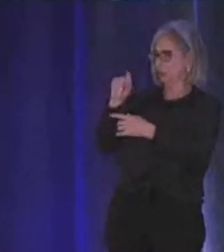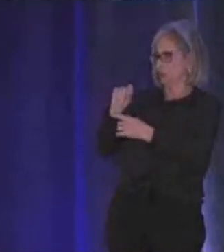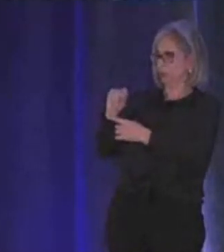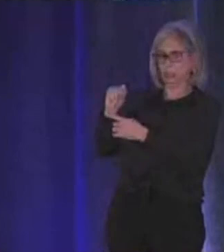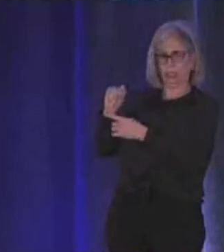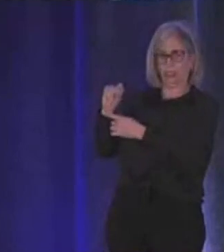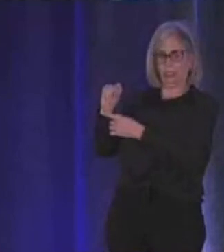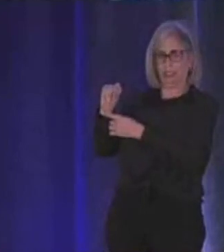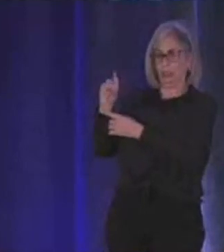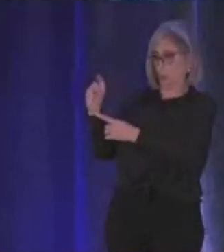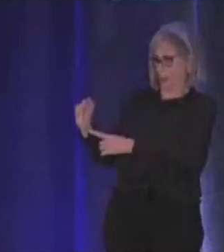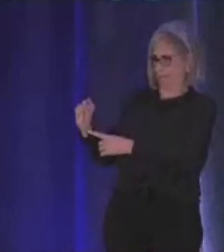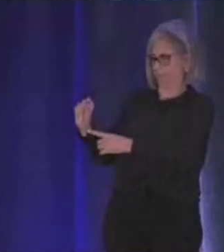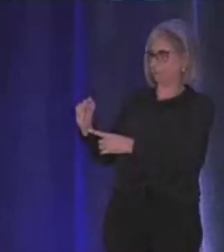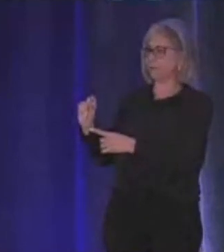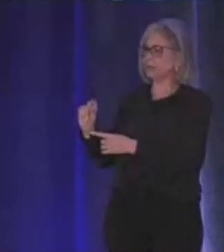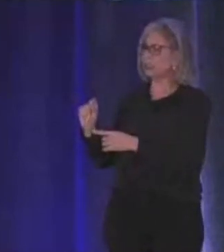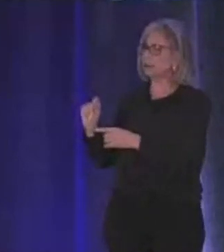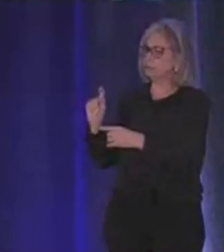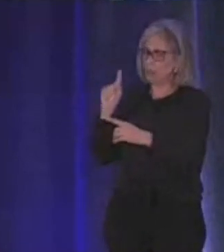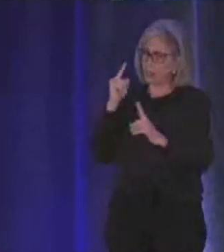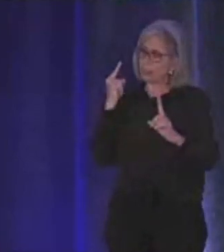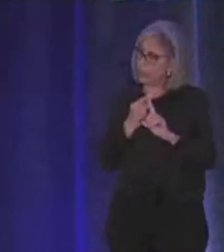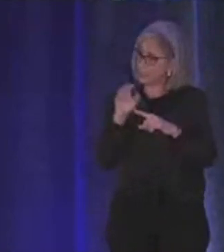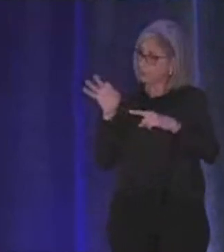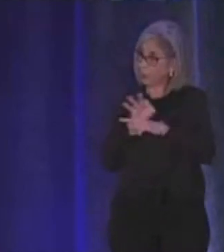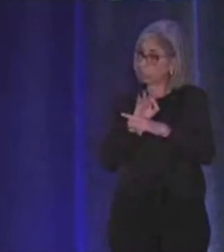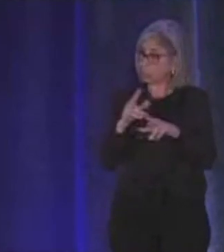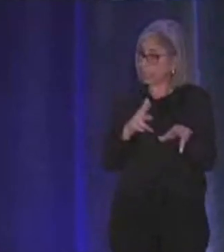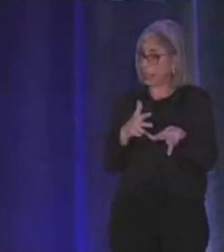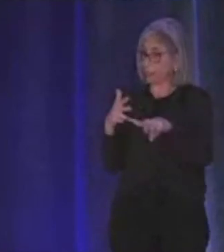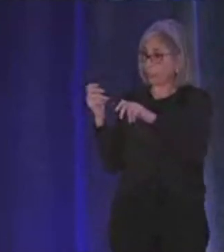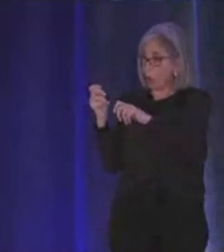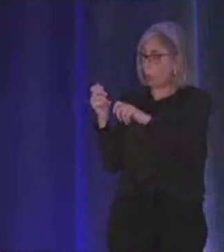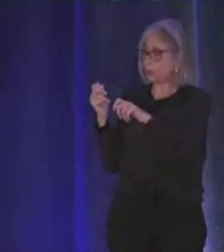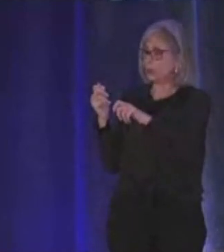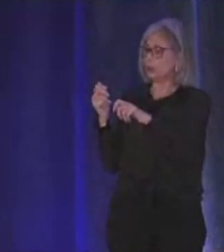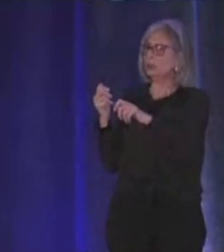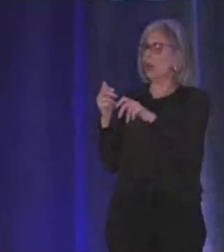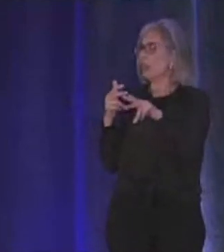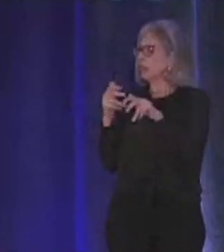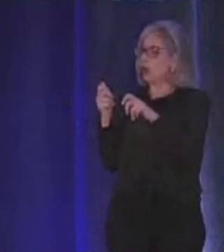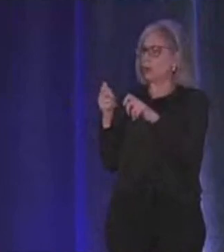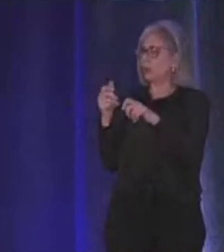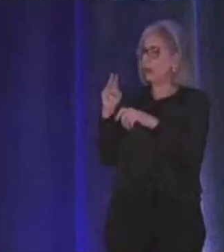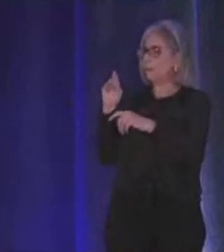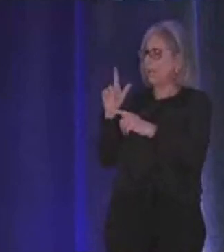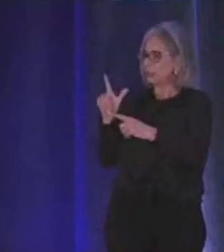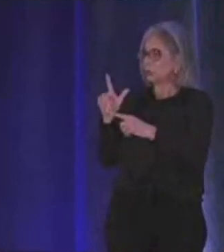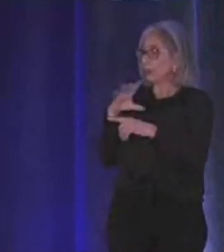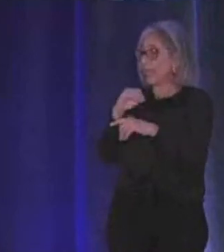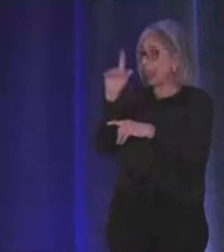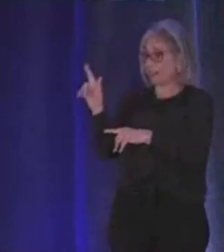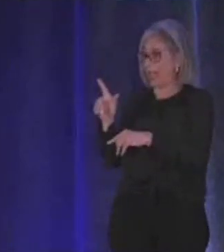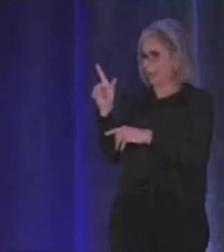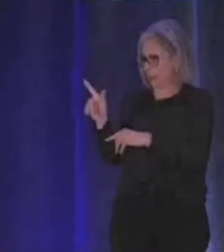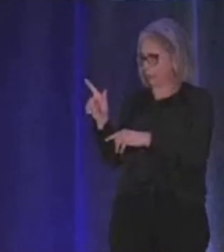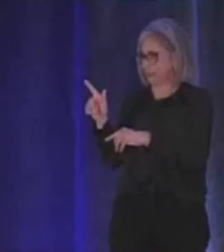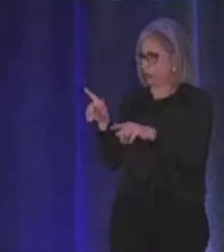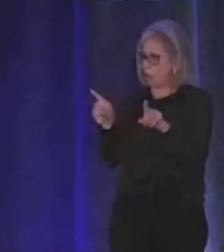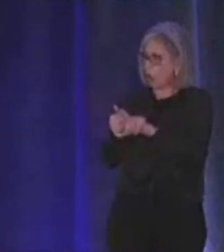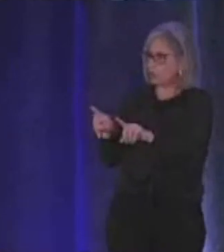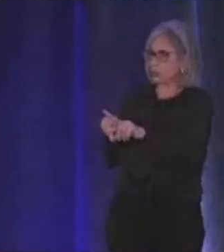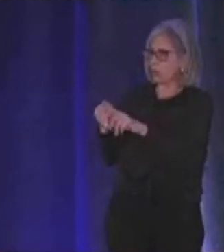this plugin, it essentially can load external modules and libraries, and it can